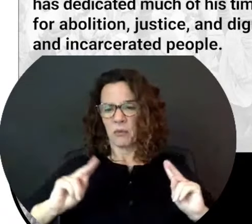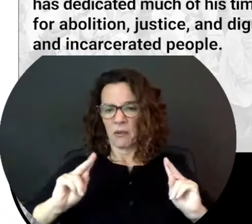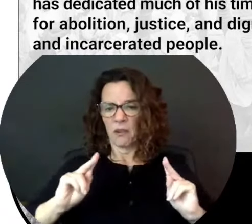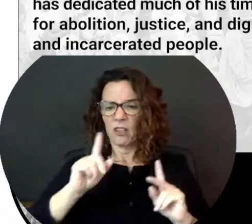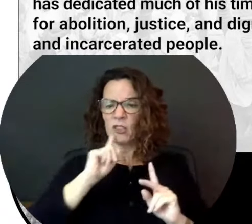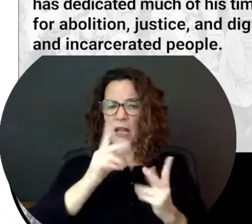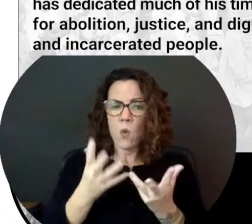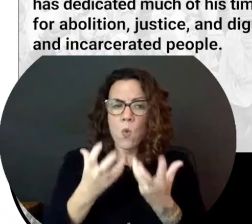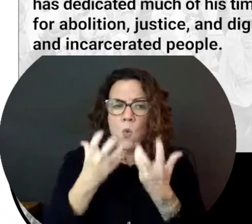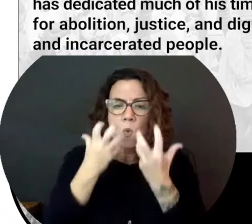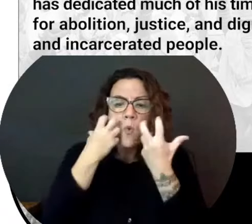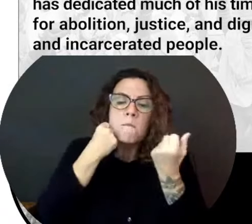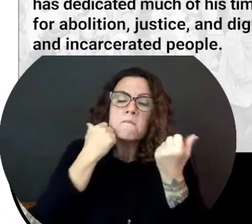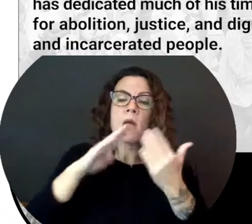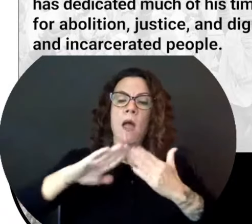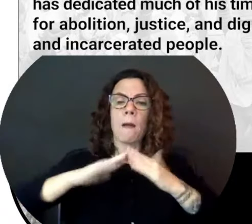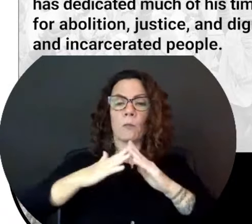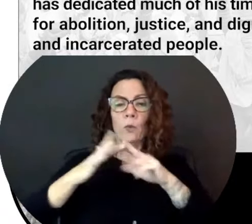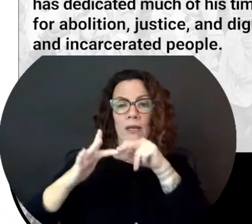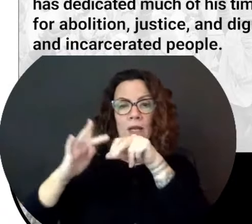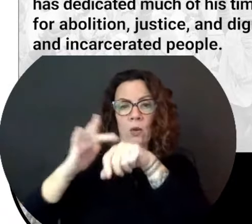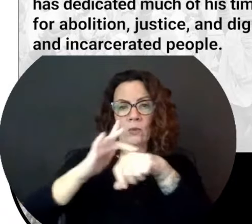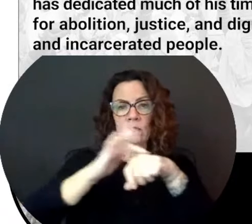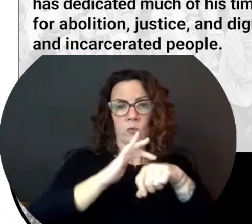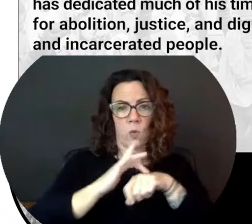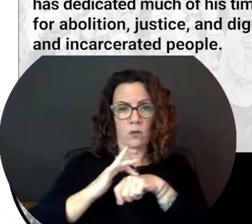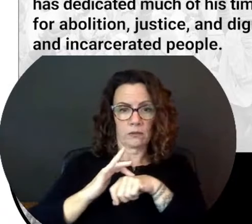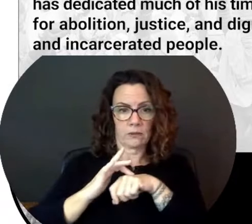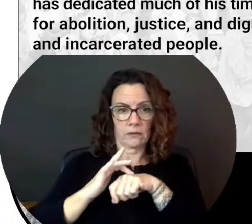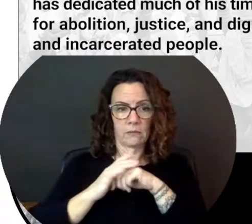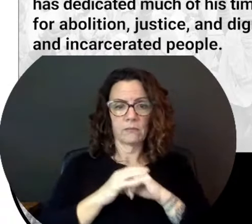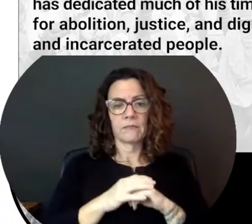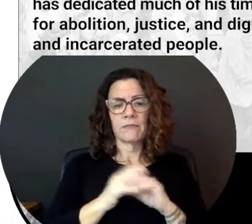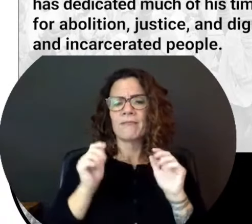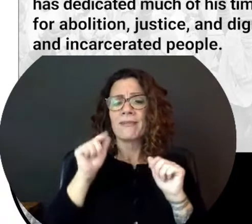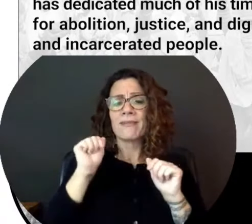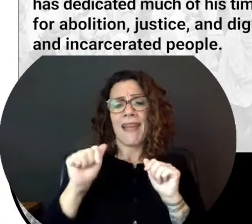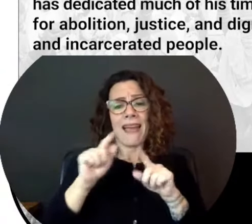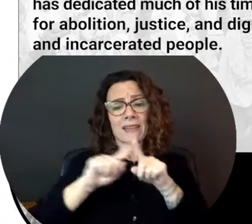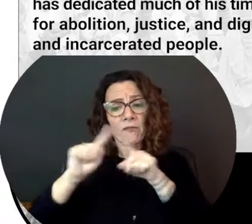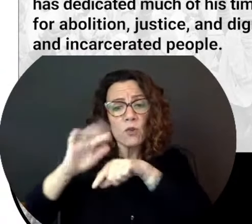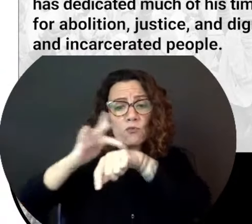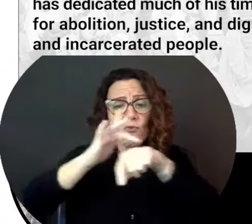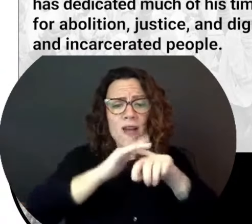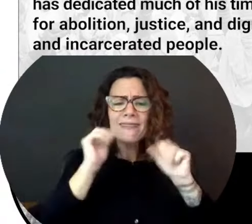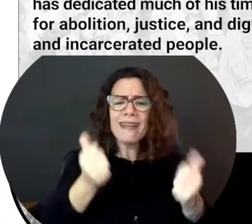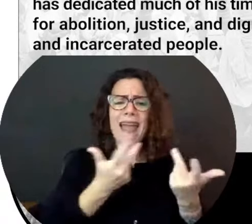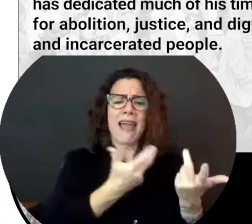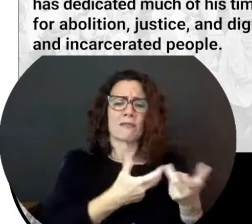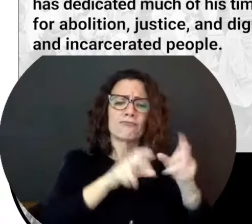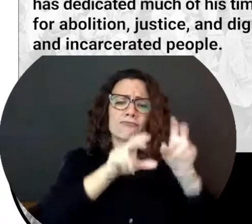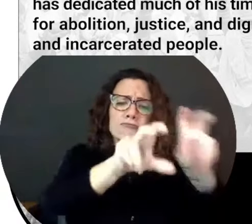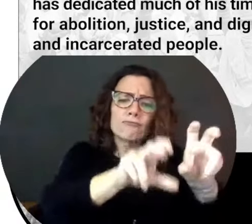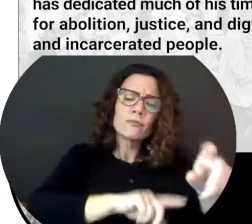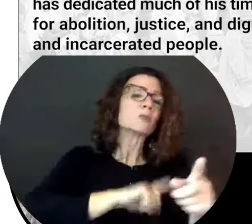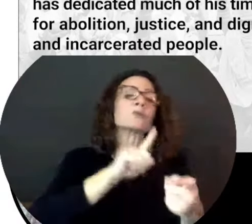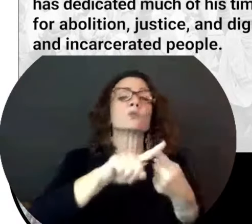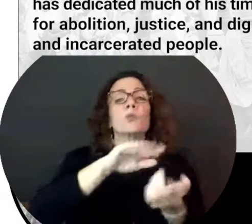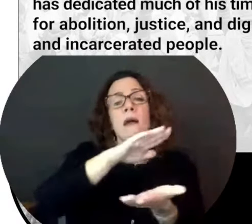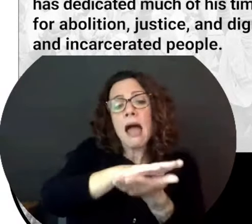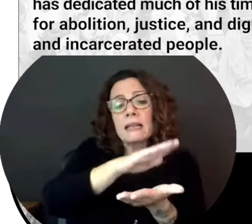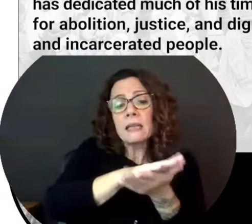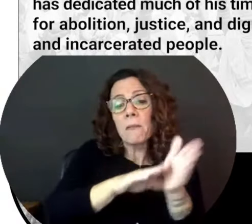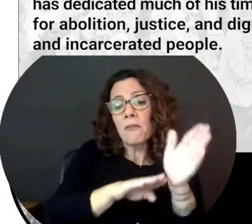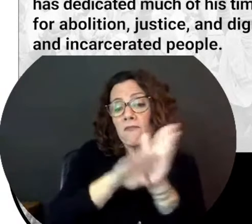Massachusetts itself has a caged population of between 7,000 and 8,000 people, yet their annual DOC budget is